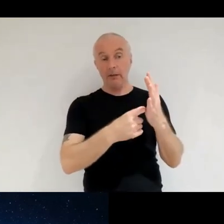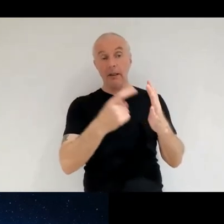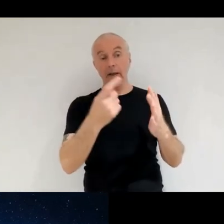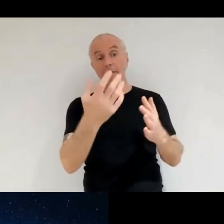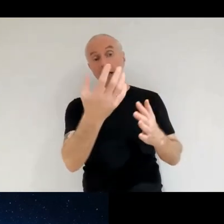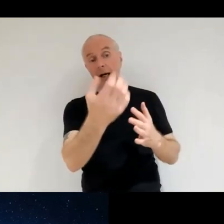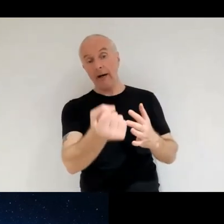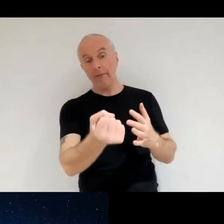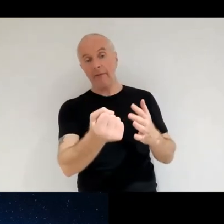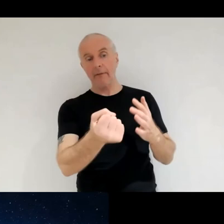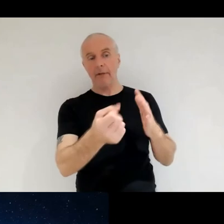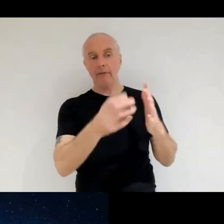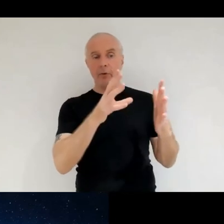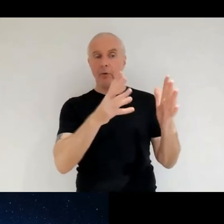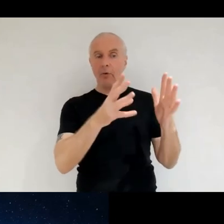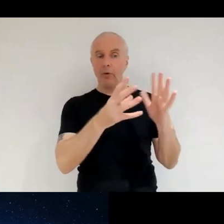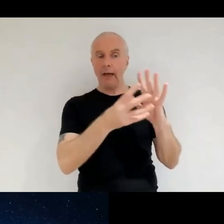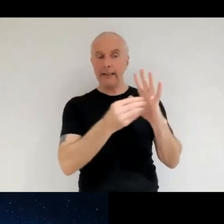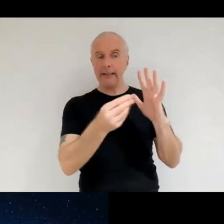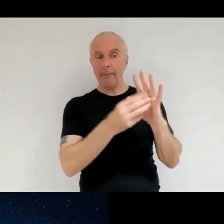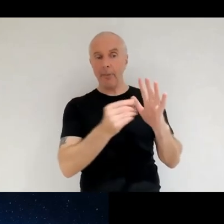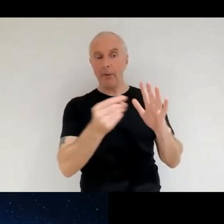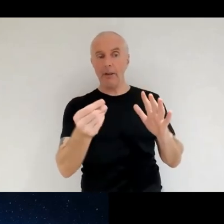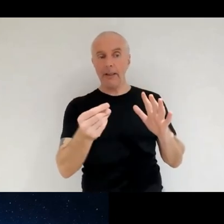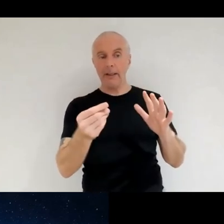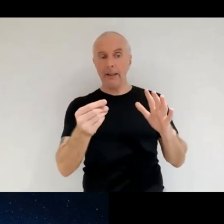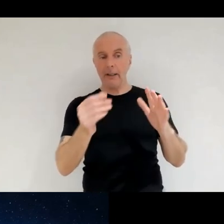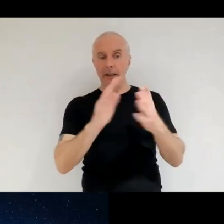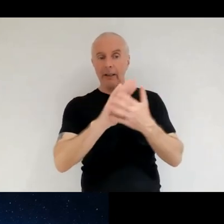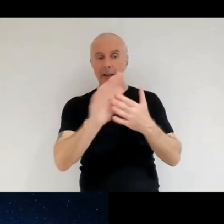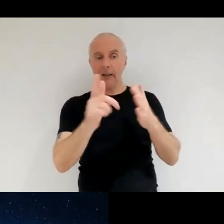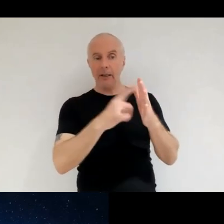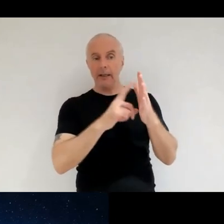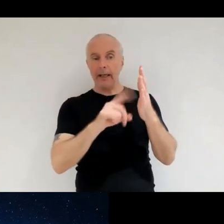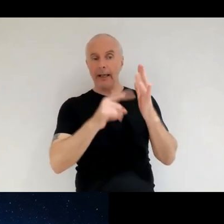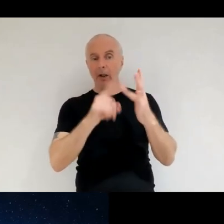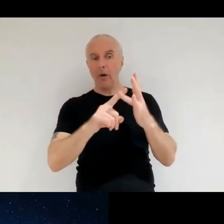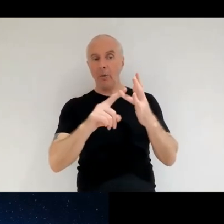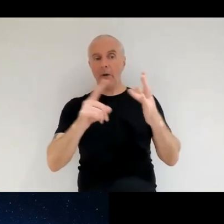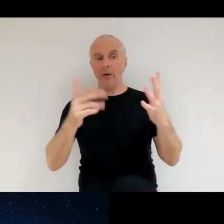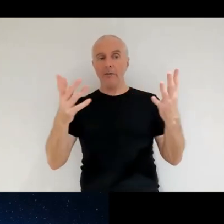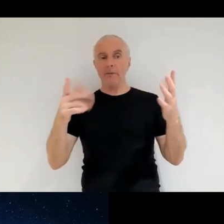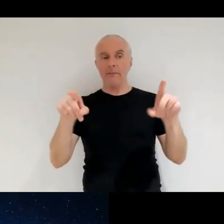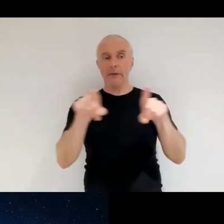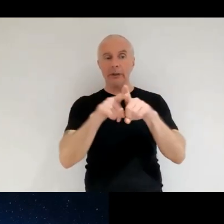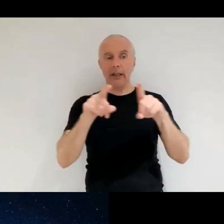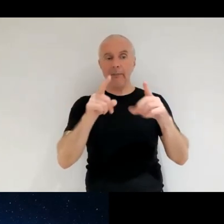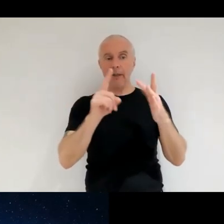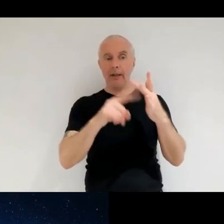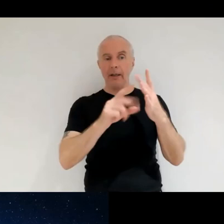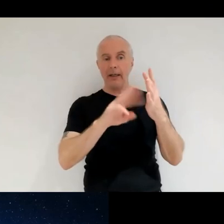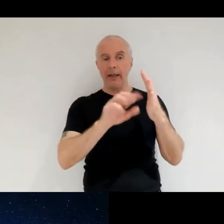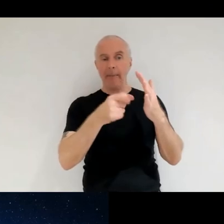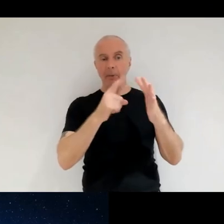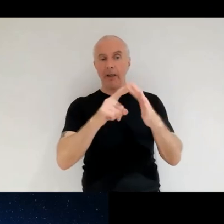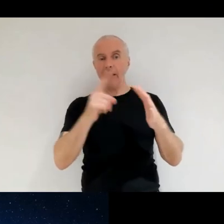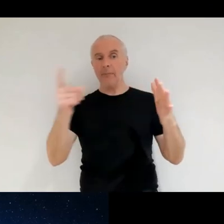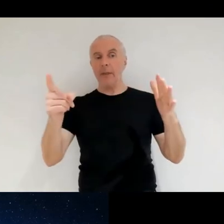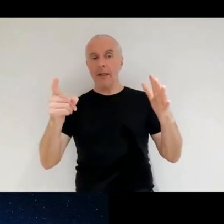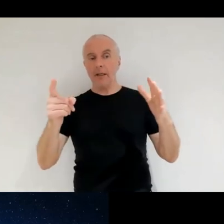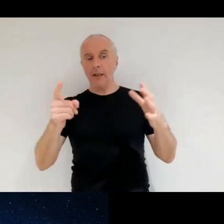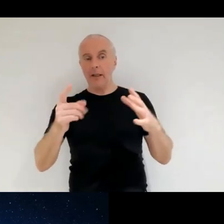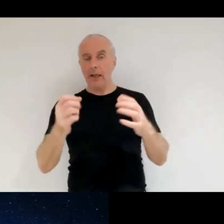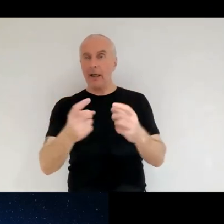have, for example, in a halo object, so right, if we have, you know, an IMRI, for example, so we have an extreme mass ratio